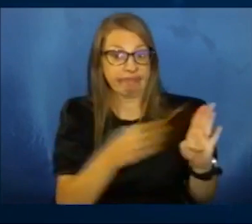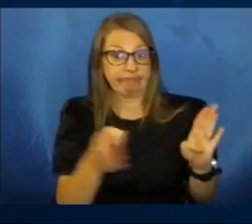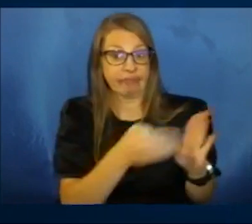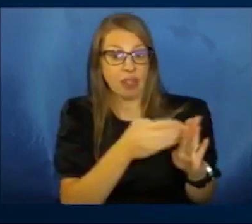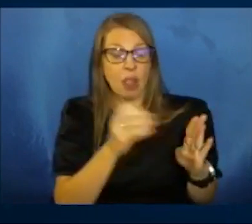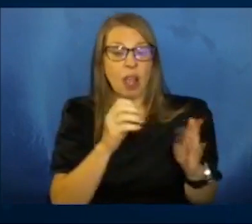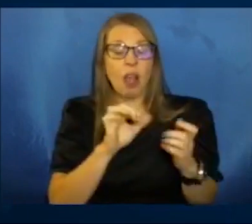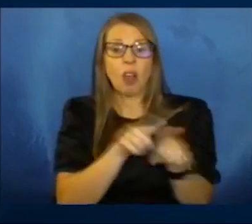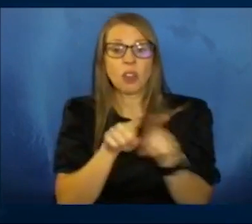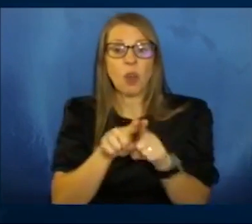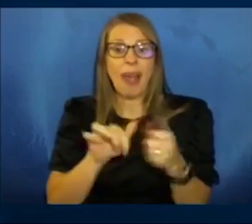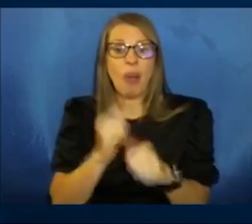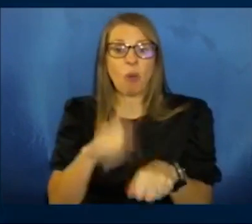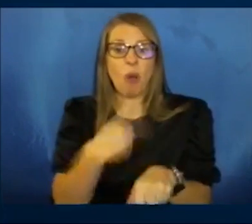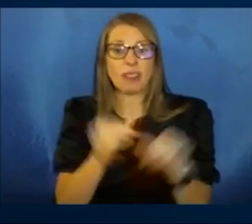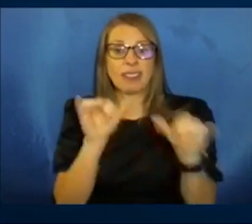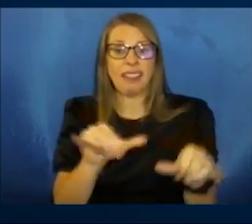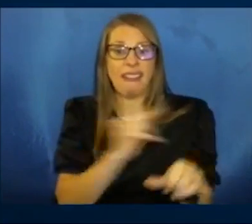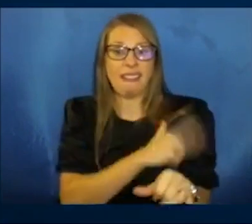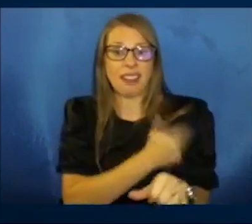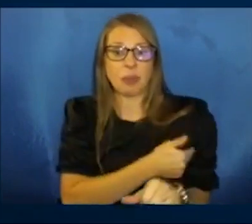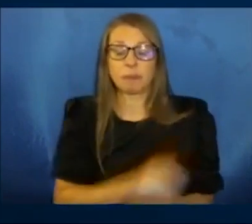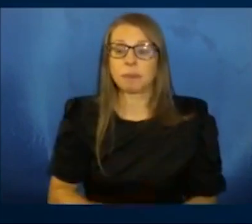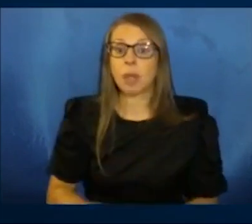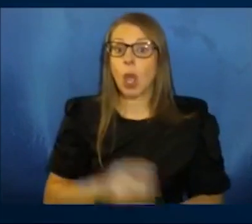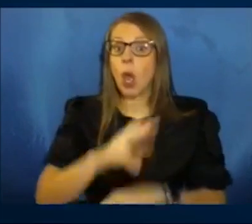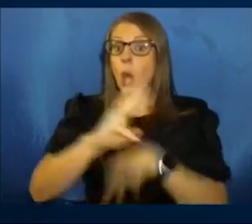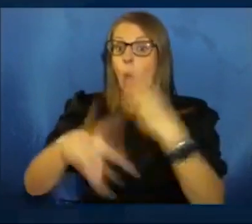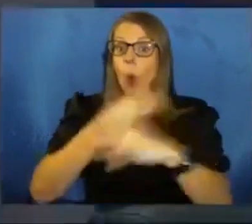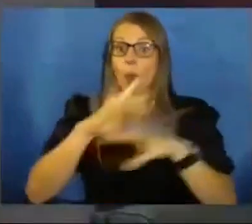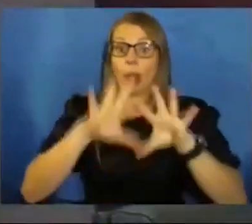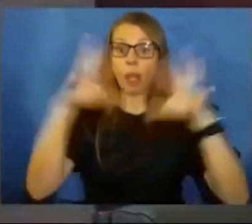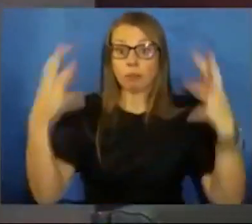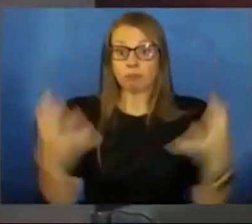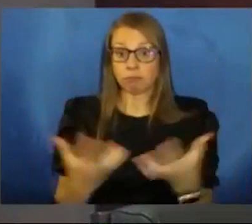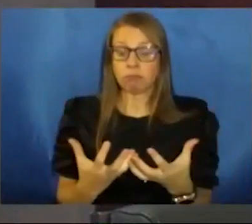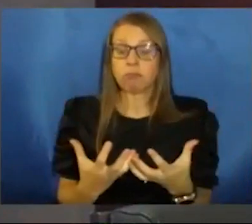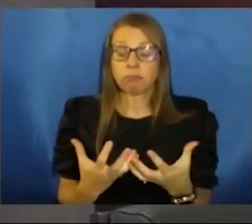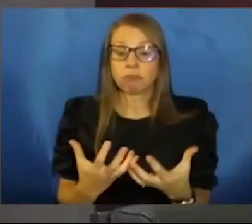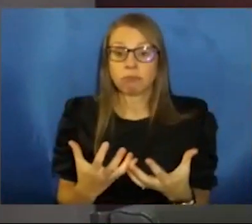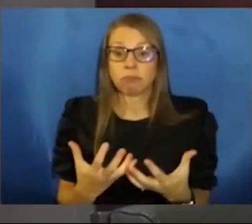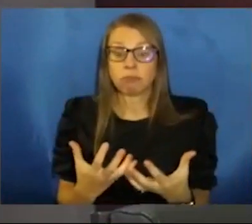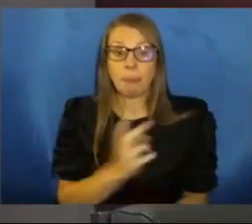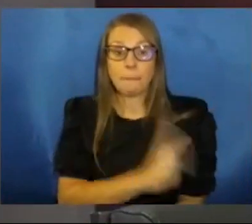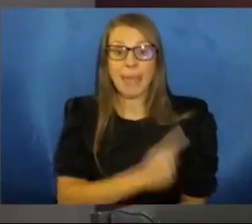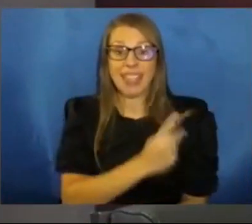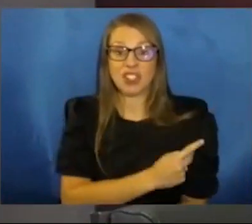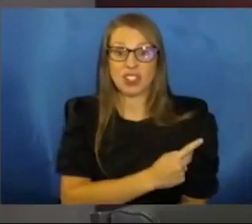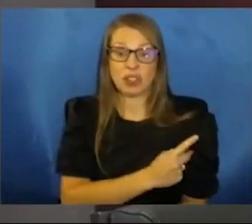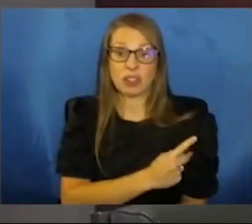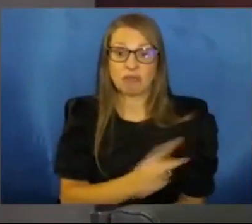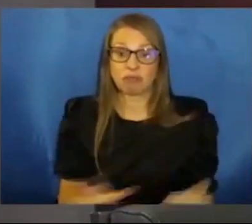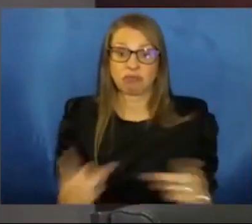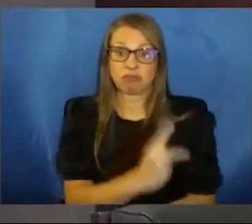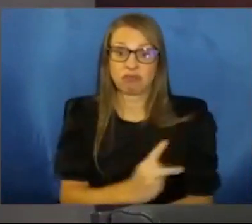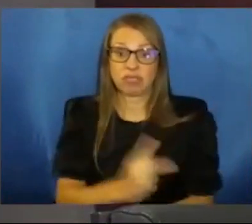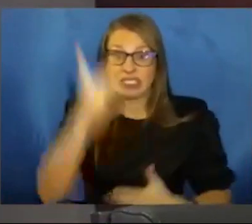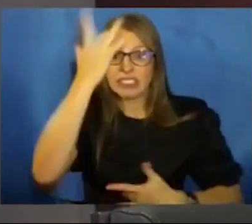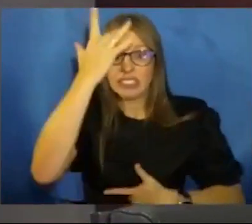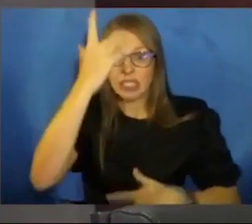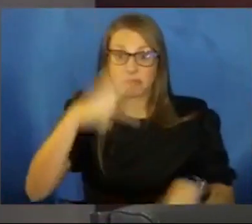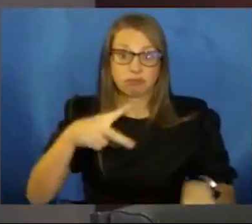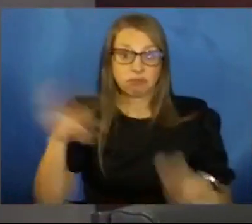if you're unvaccinated. Okay, so how serious are hospitalizations now compared to last year? Meaning, how sick are the patients